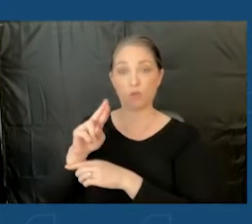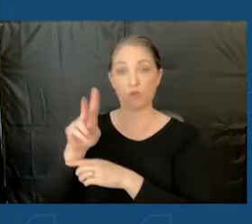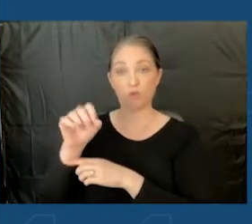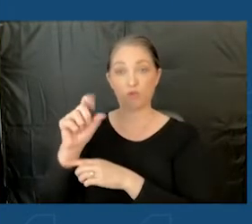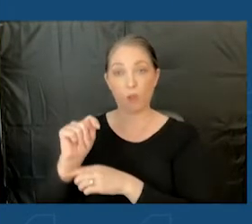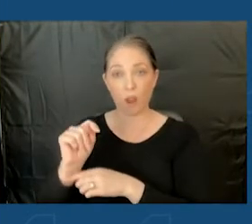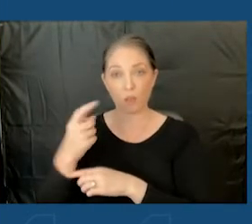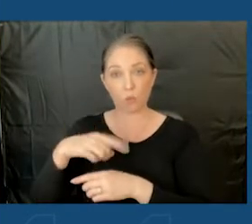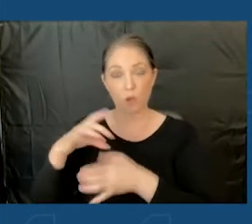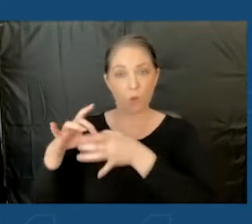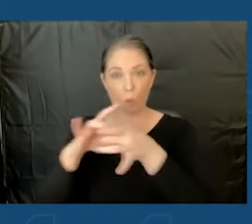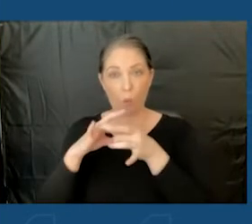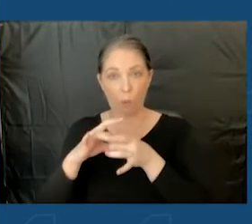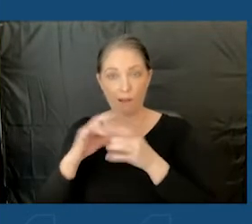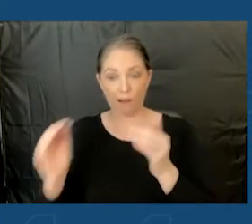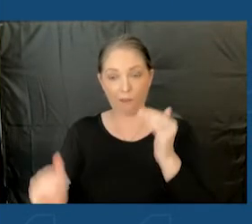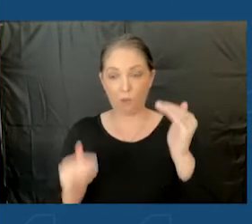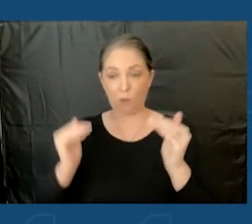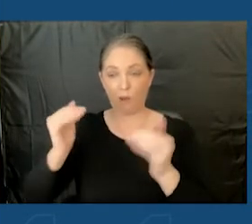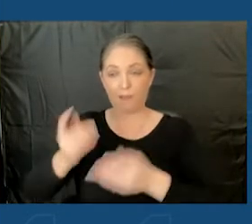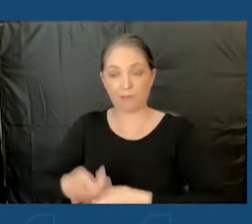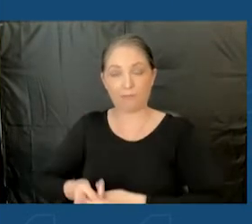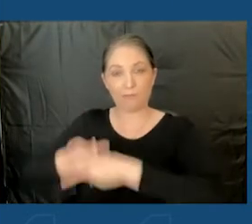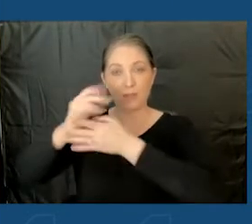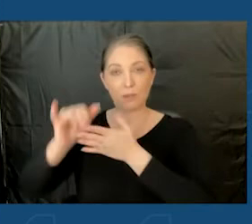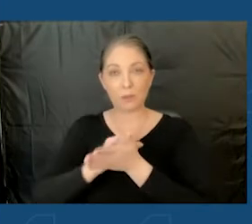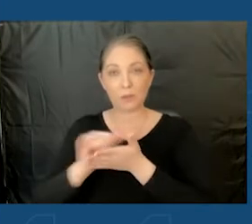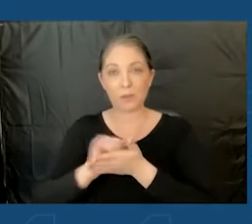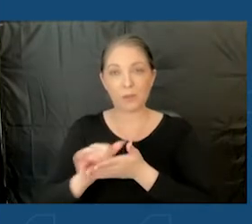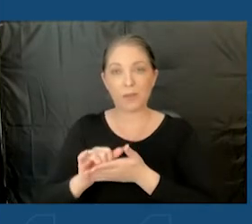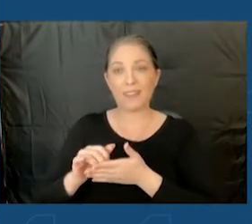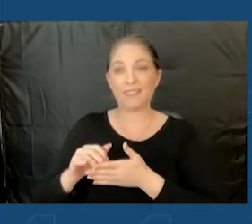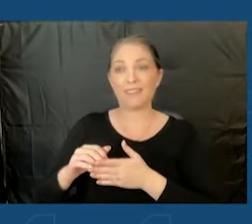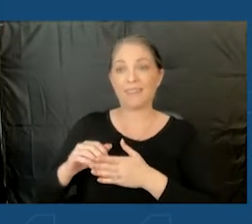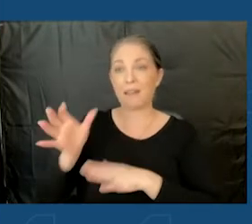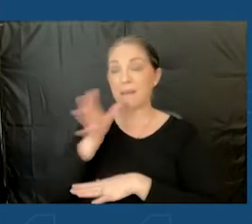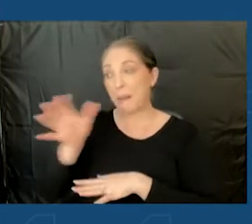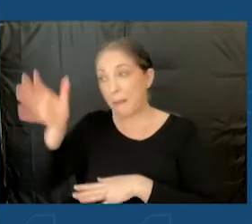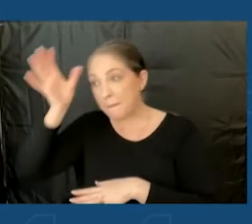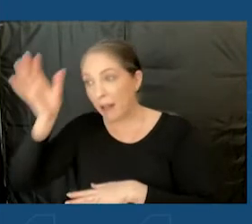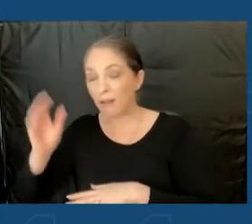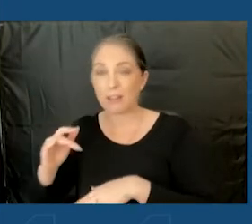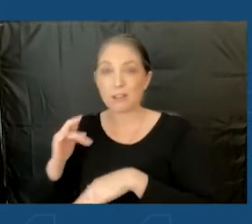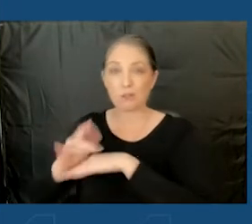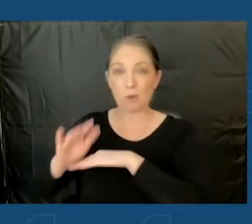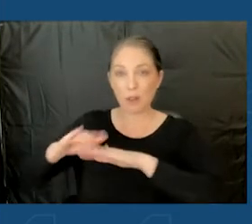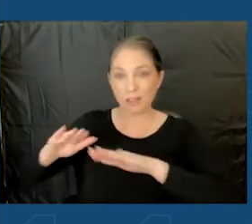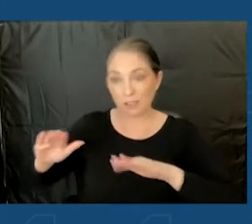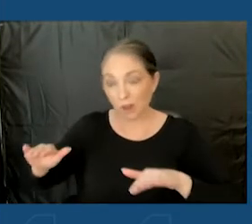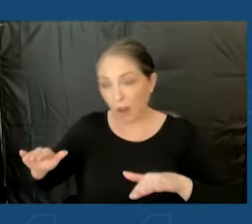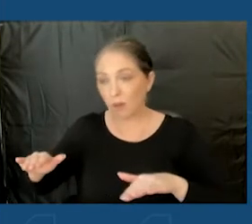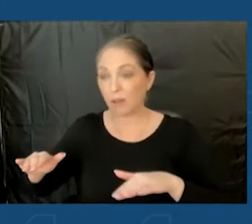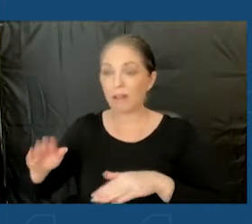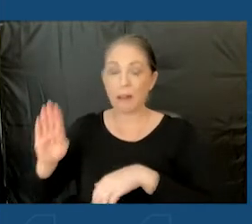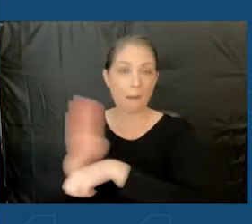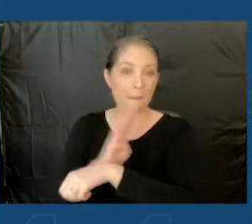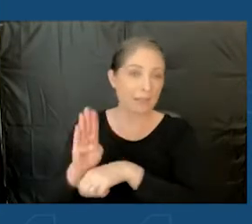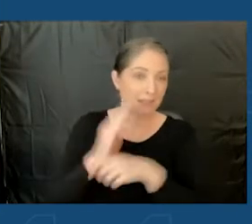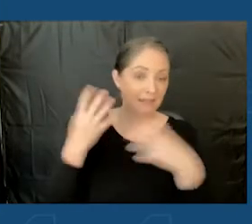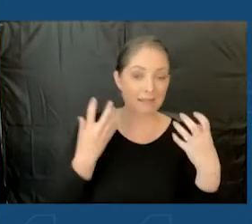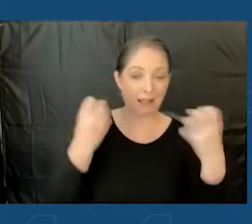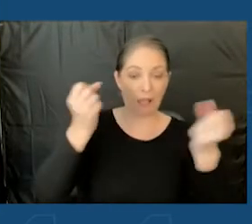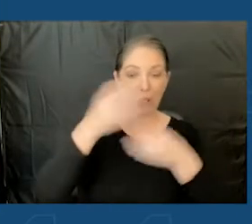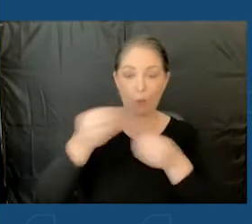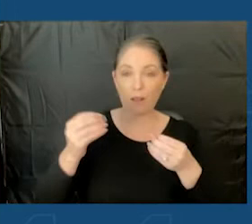It is a coalition of parents, early childhood, business, and health organizations that